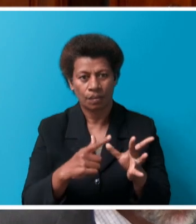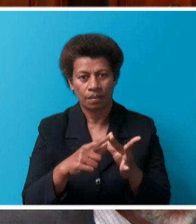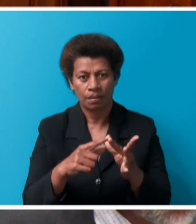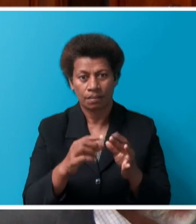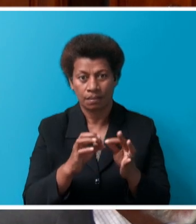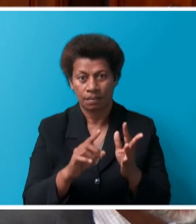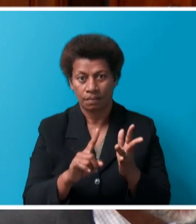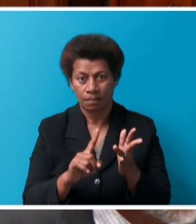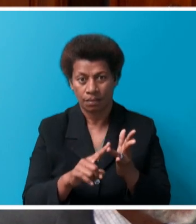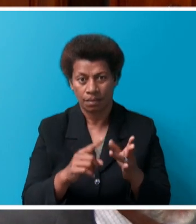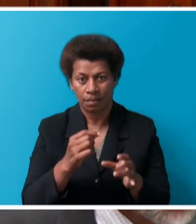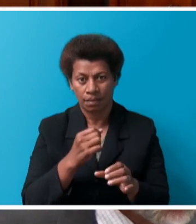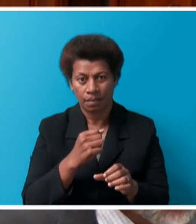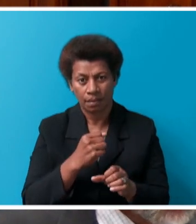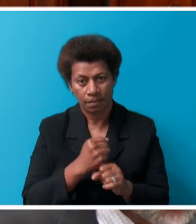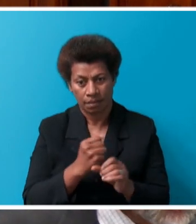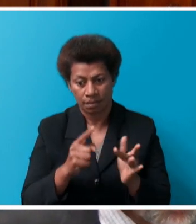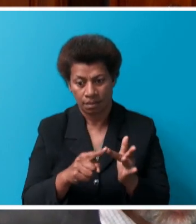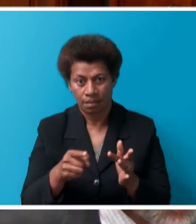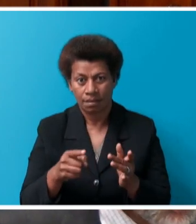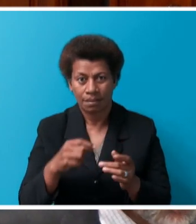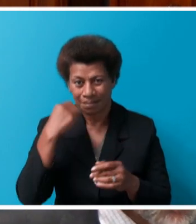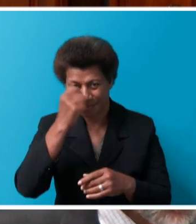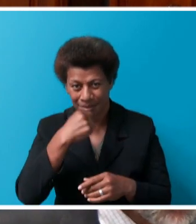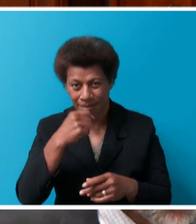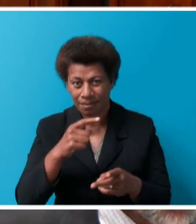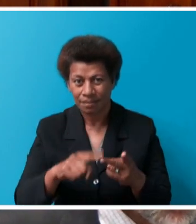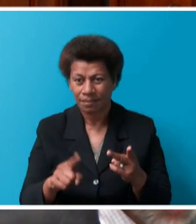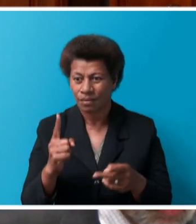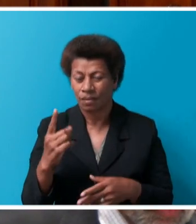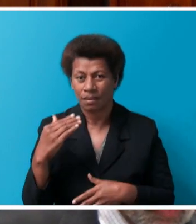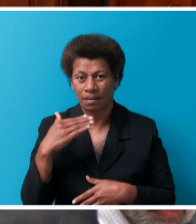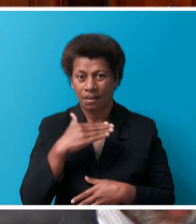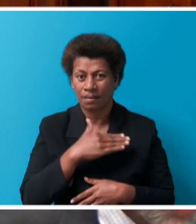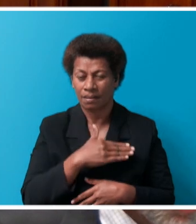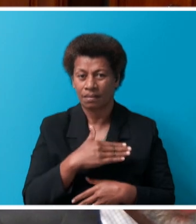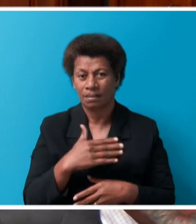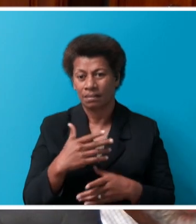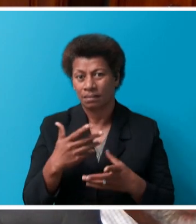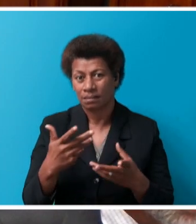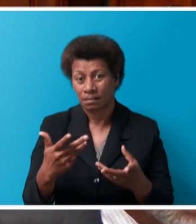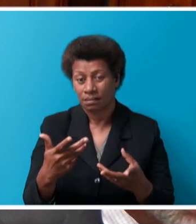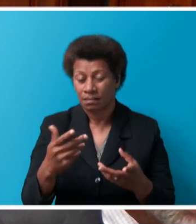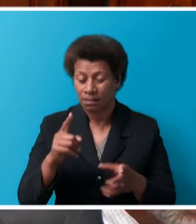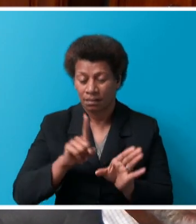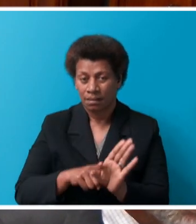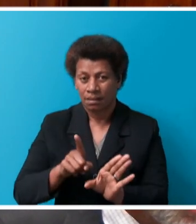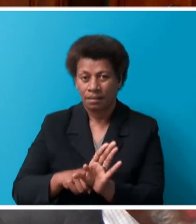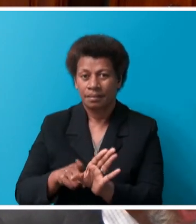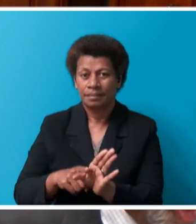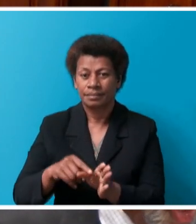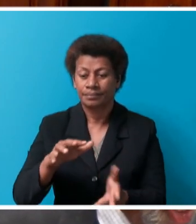a 300-sow unit that will add 170 tons of pork annually to Fiji's